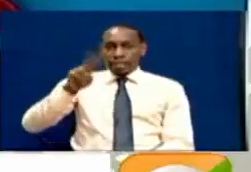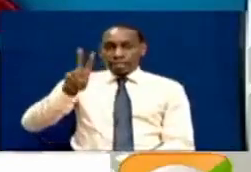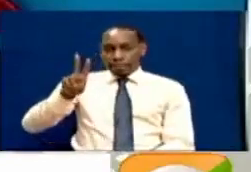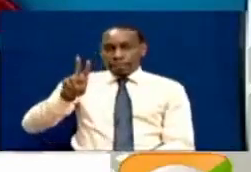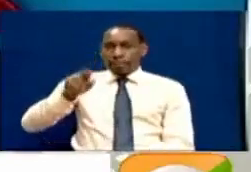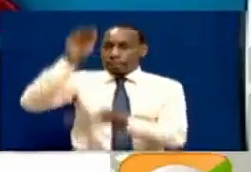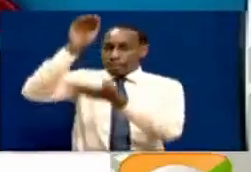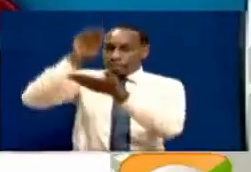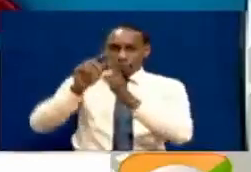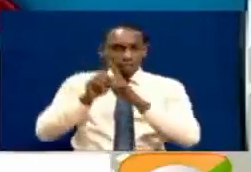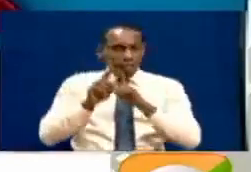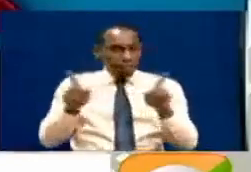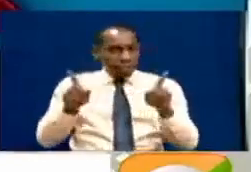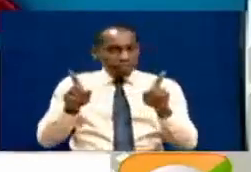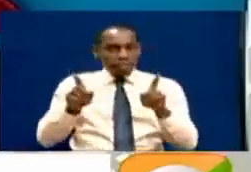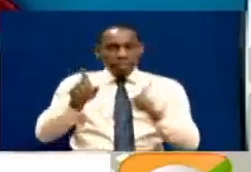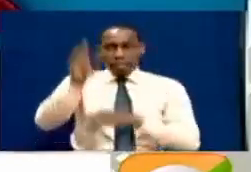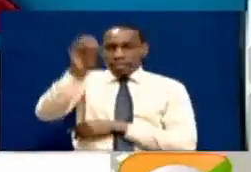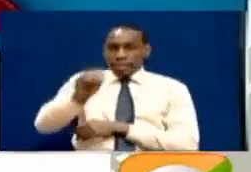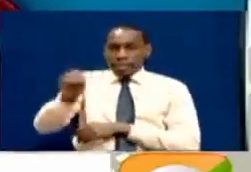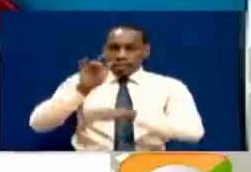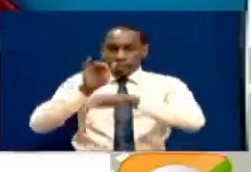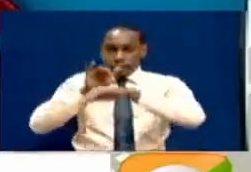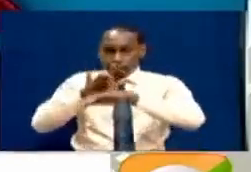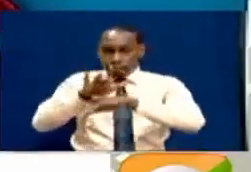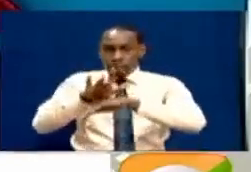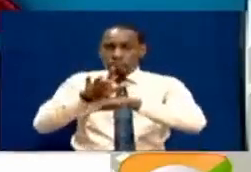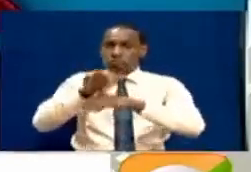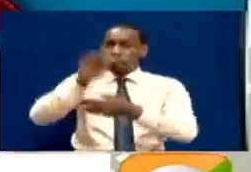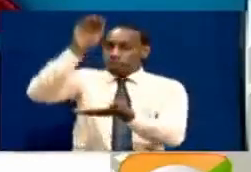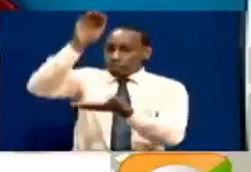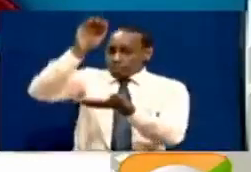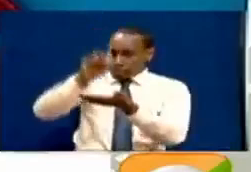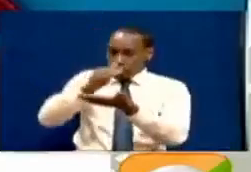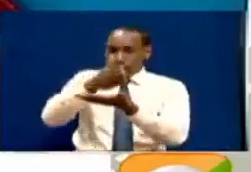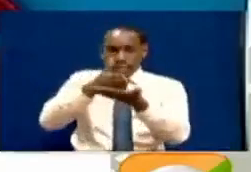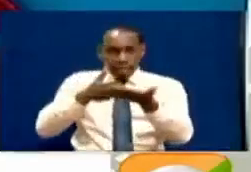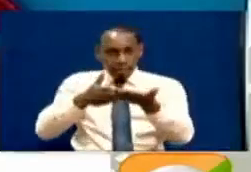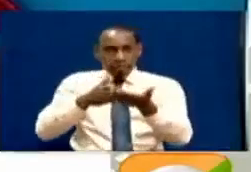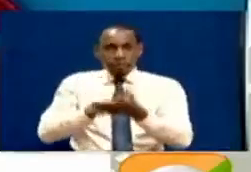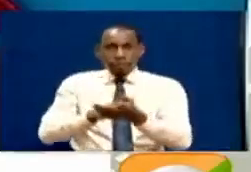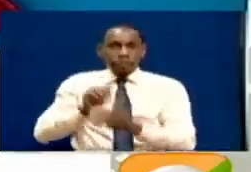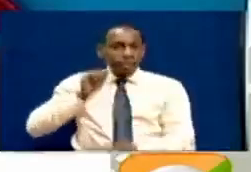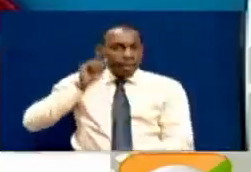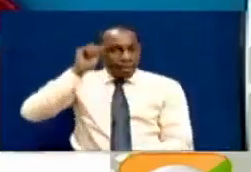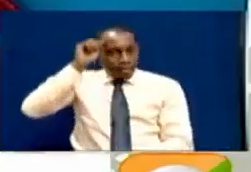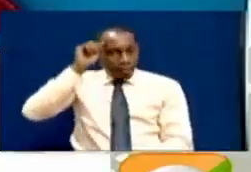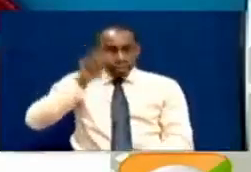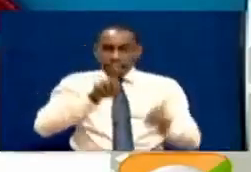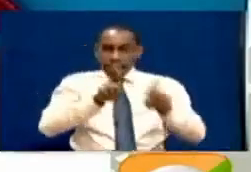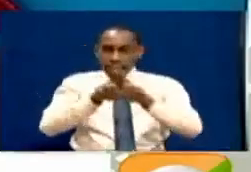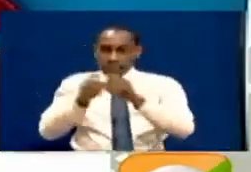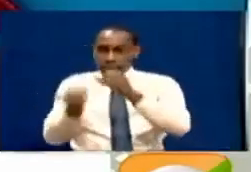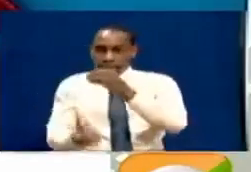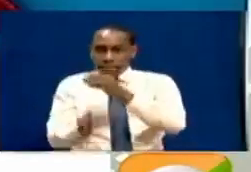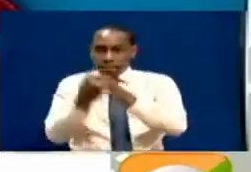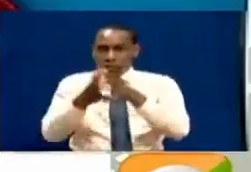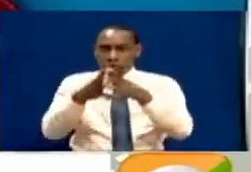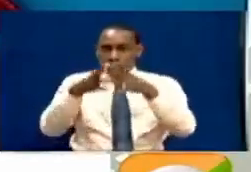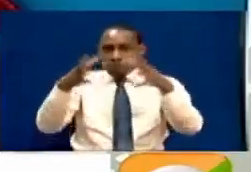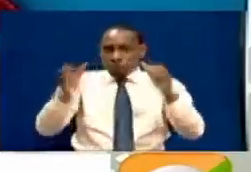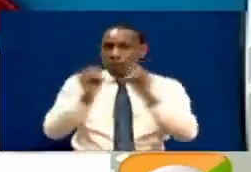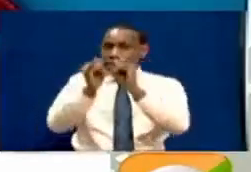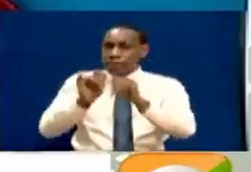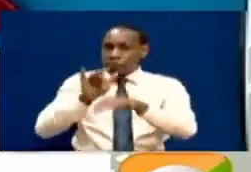down. However, though the rate of infection has gone down by half, adolescents still form the bulk of